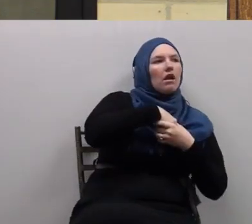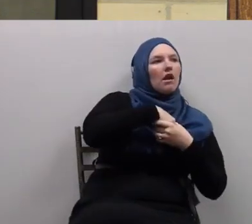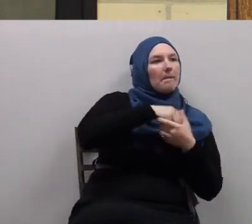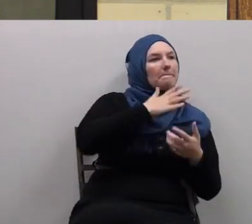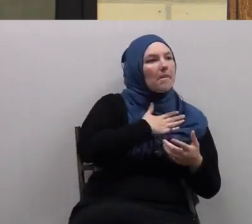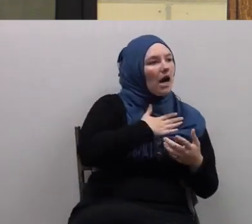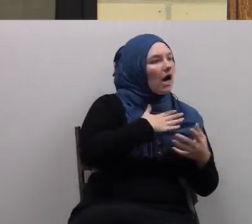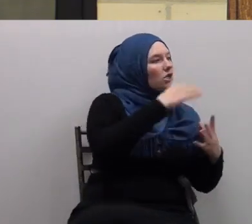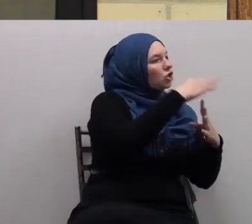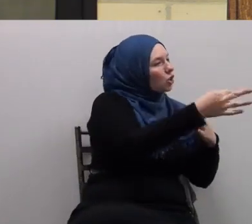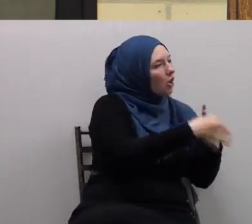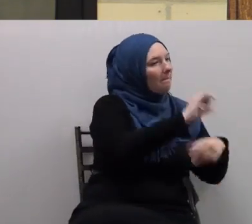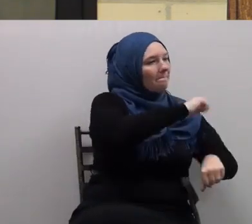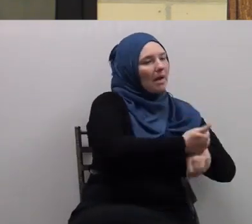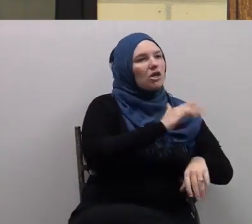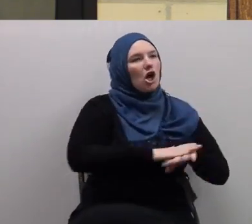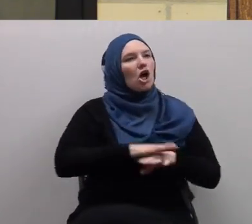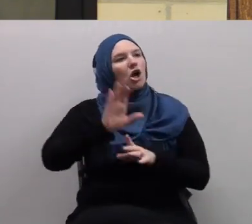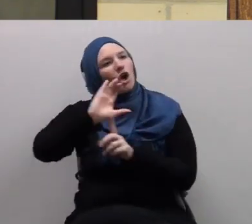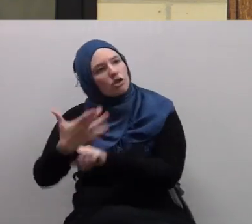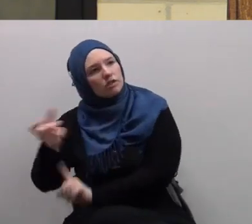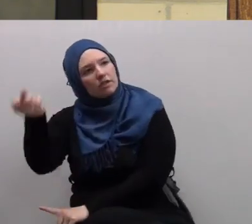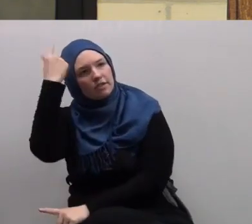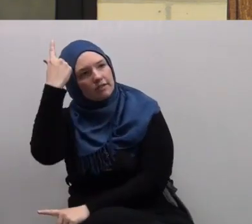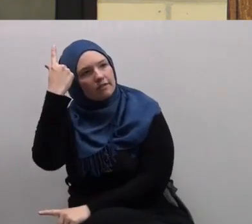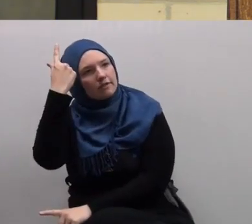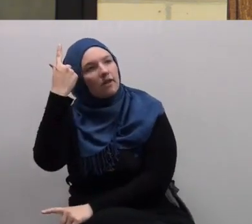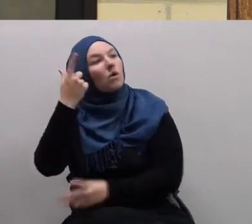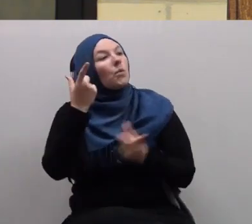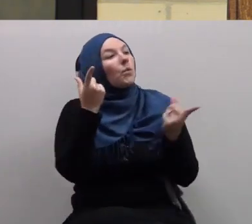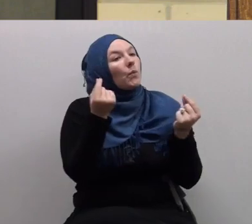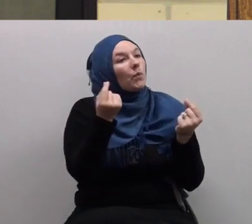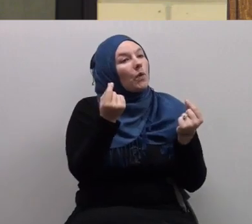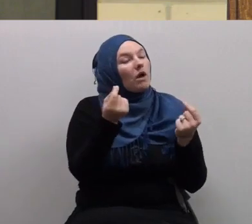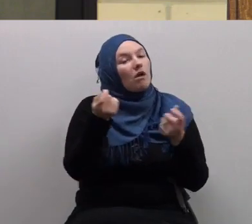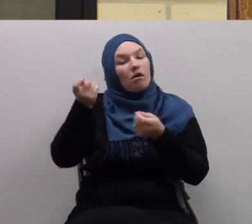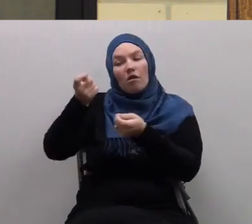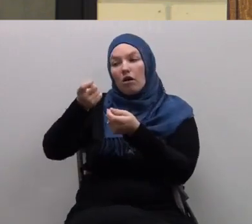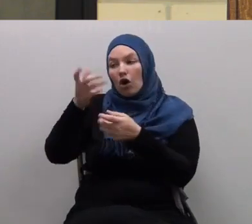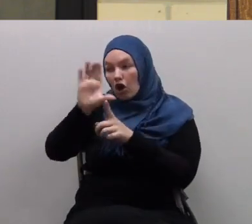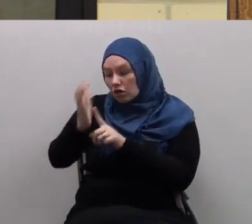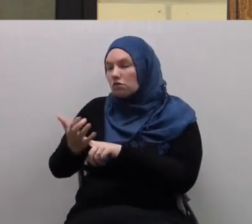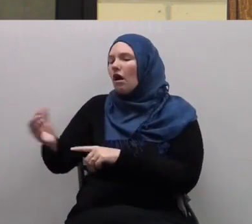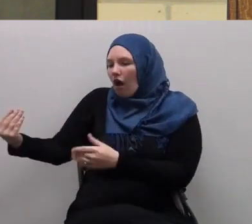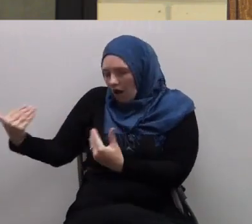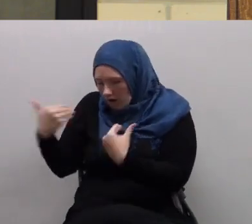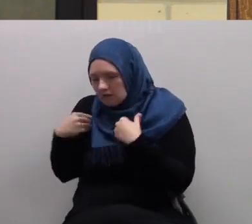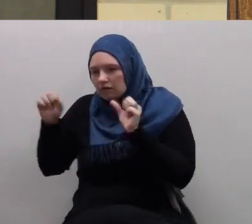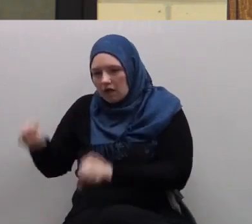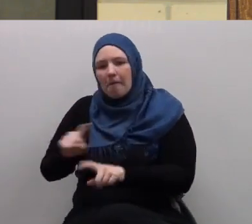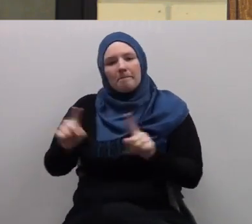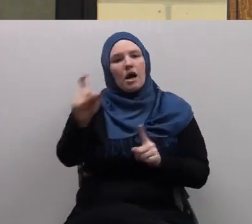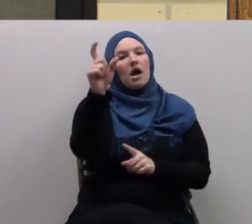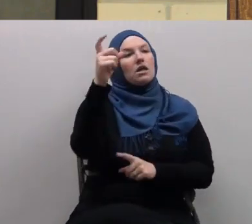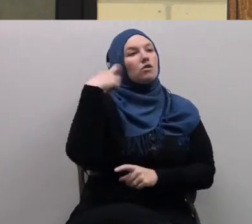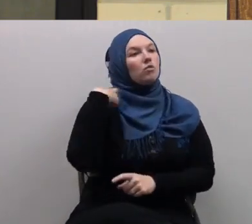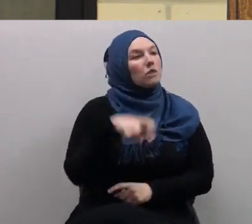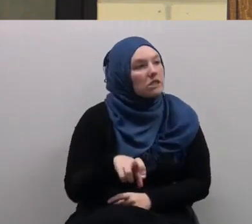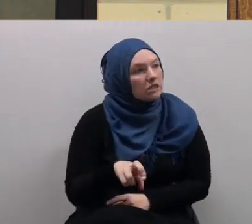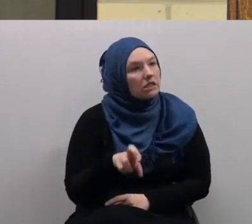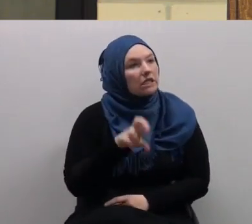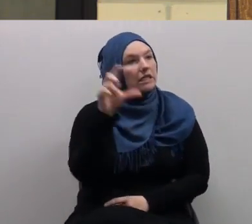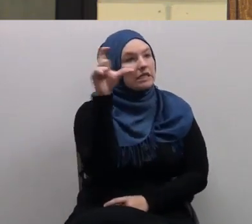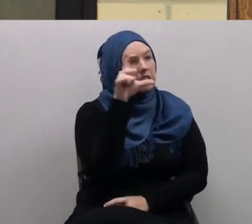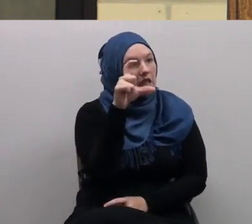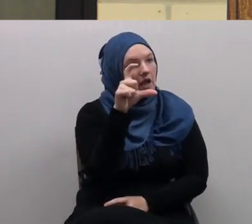choices, and shaping our behavior and our character. So as Muslims, our deen is not clear